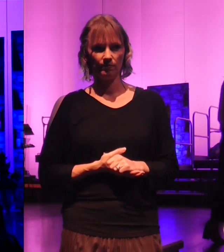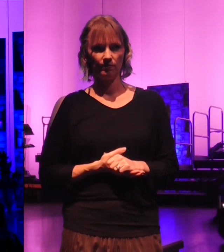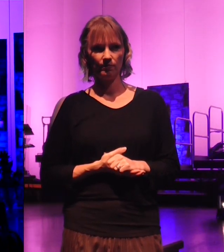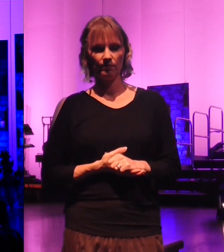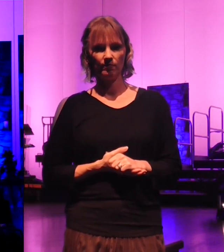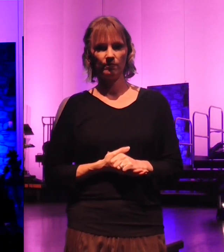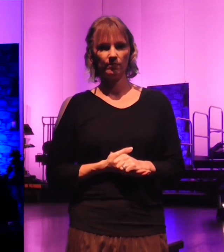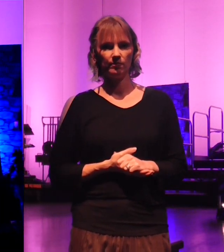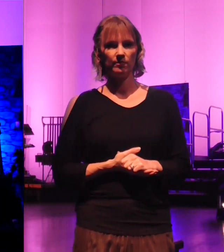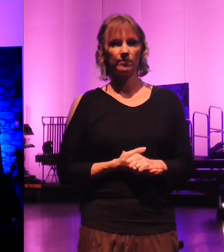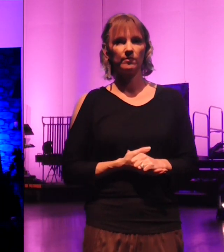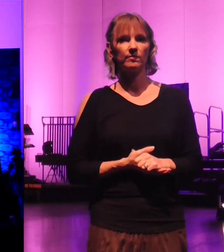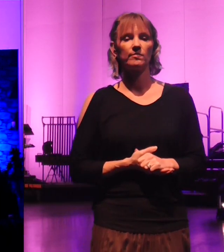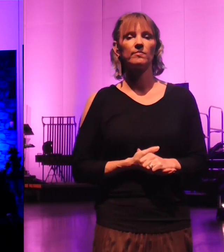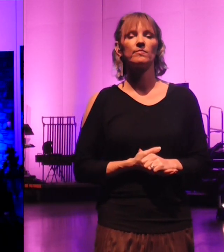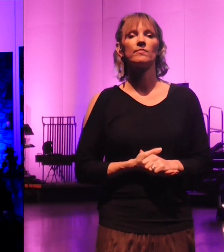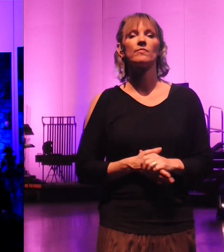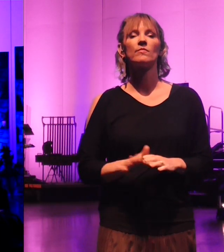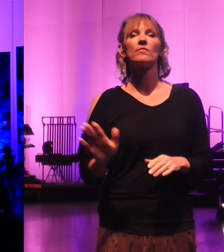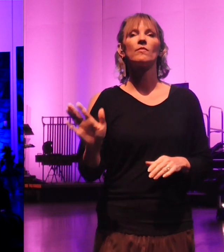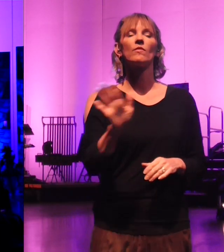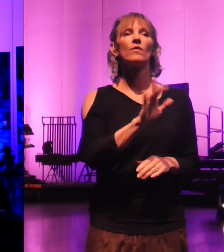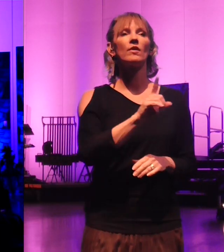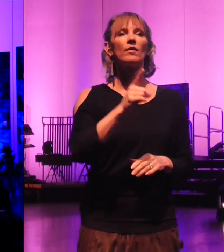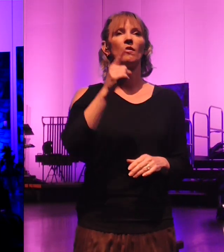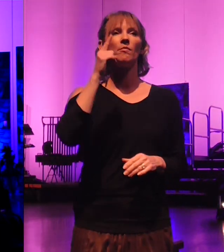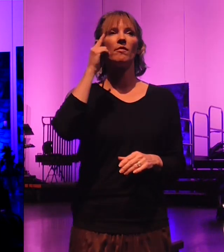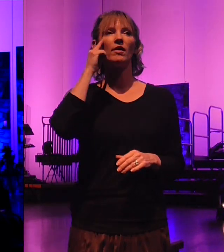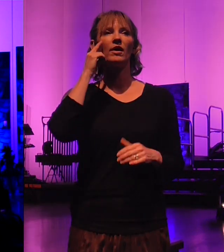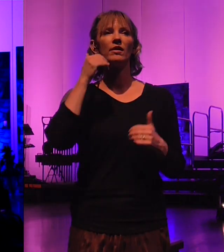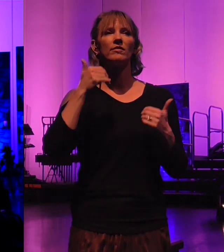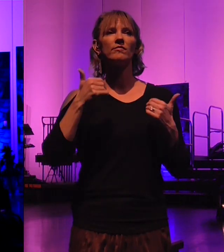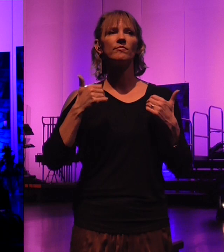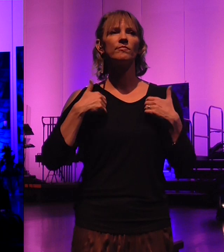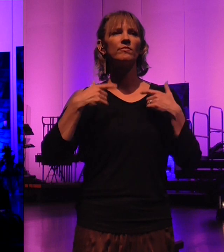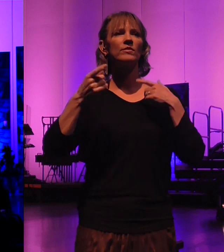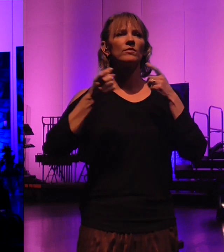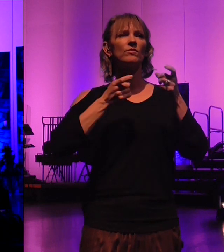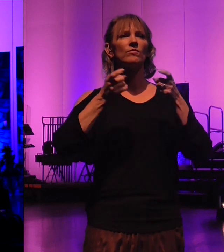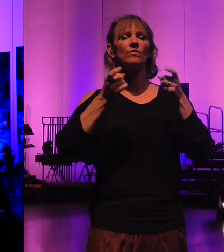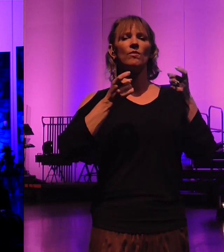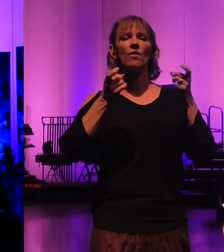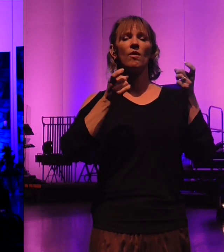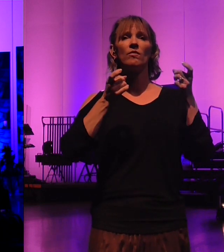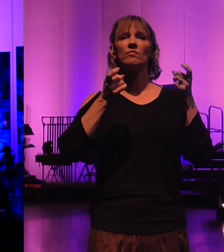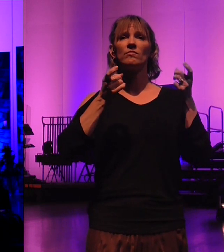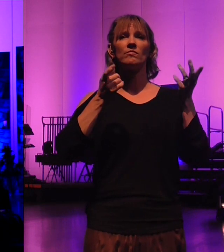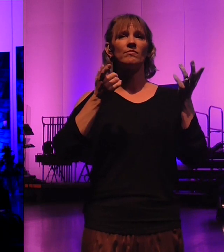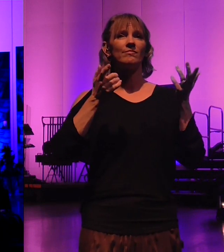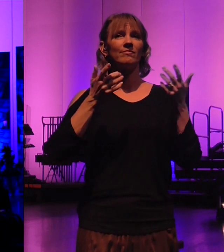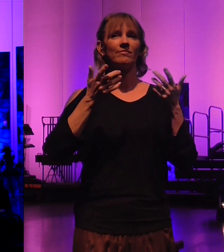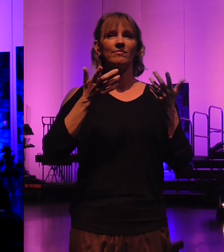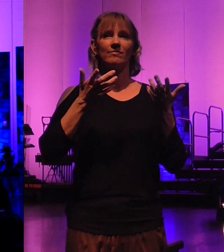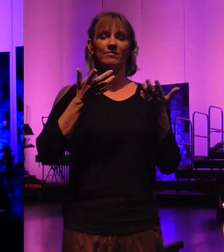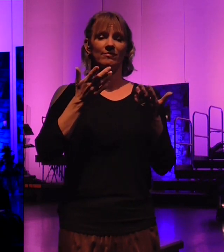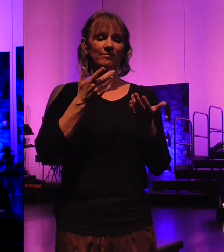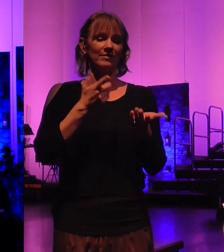Your mind is in control, even when you do not know.